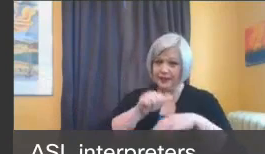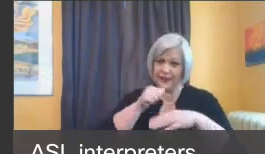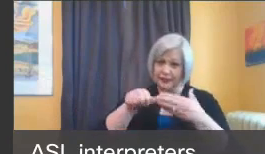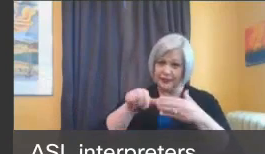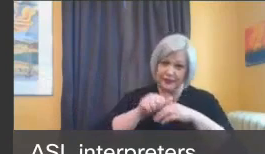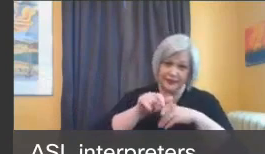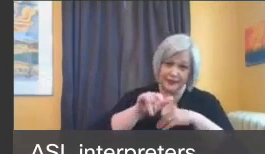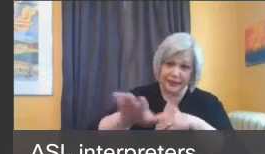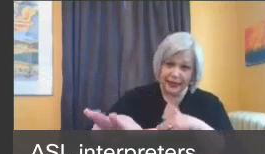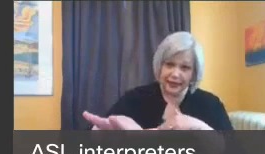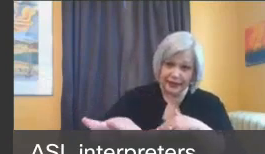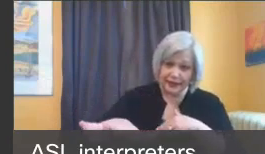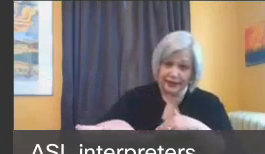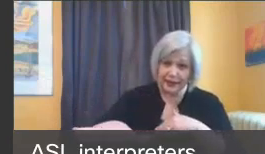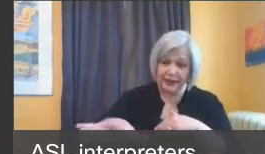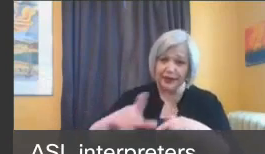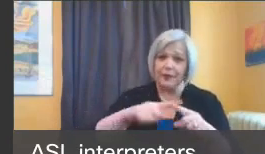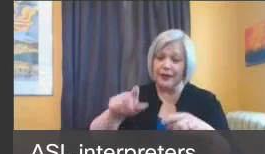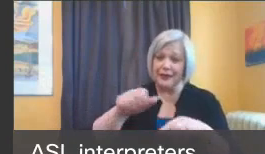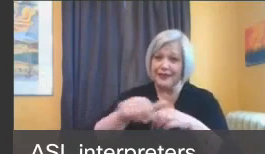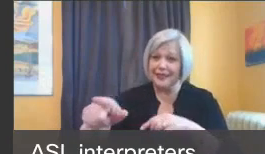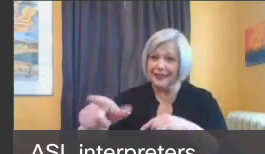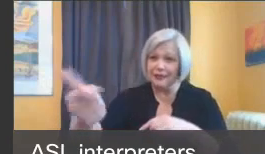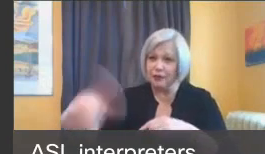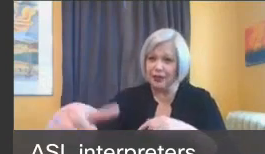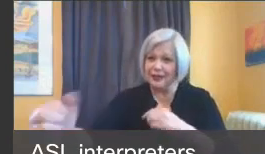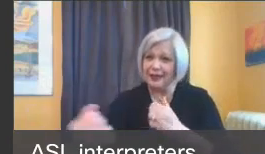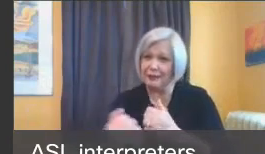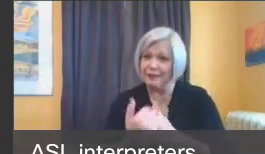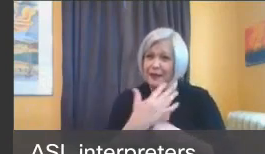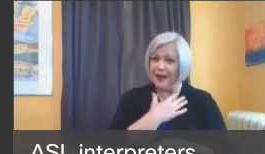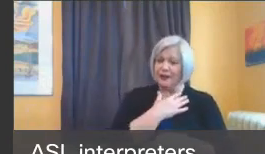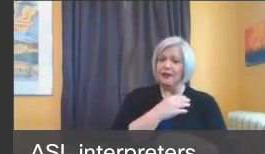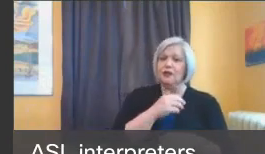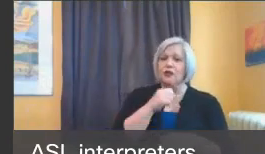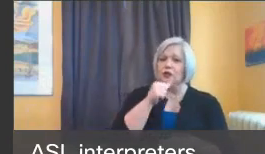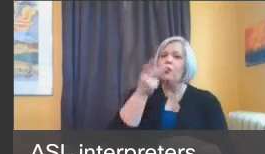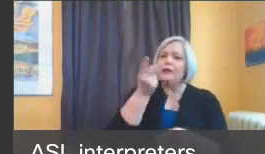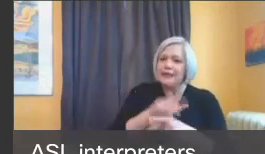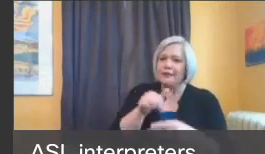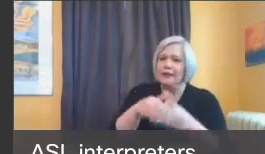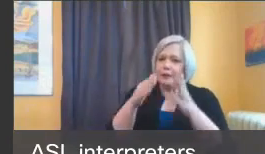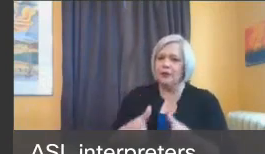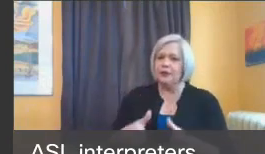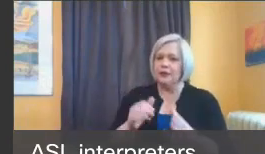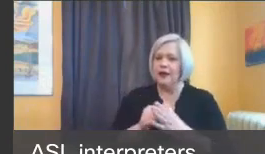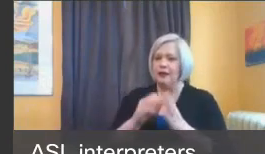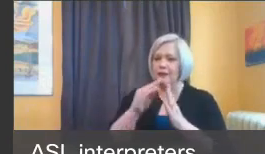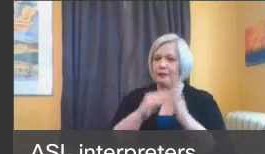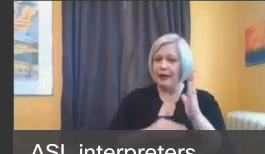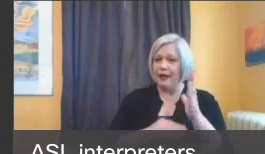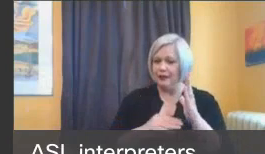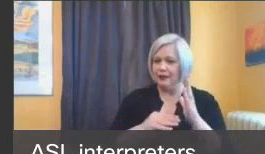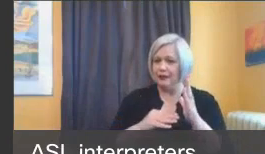is returned, you do not keep that person on the absentee ballot list and